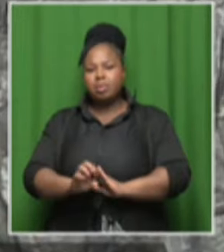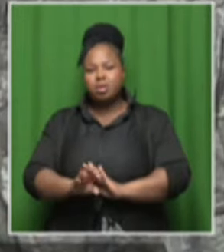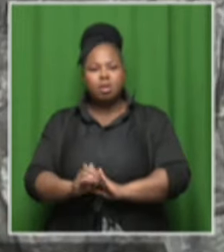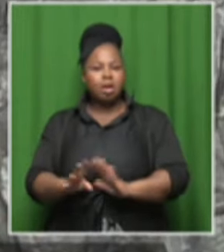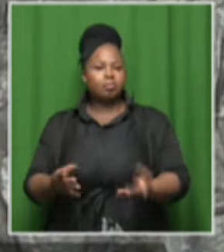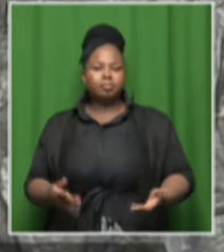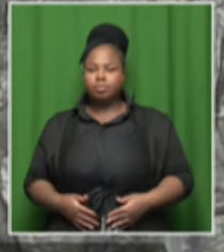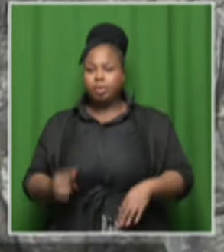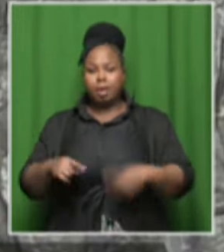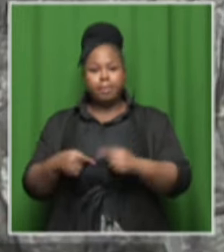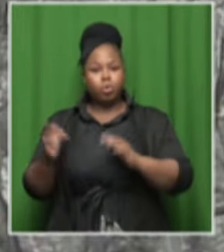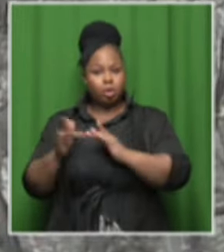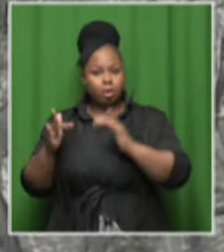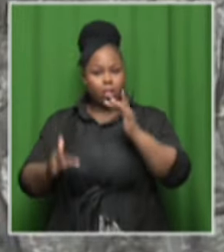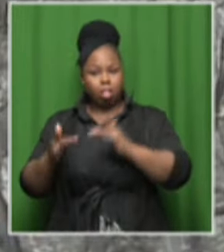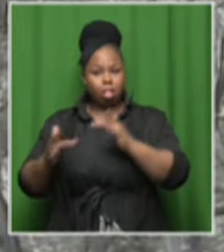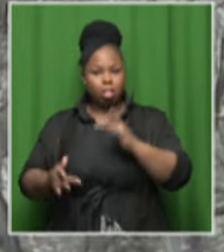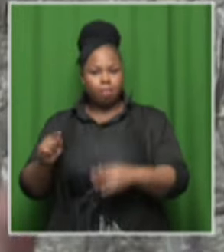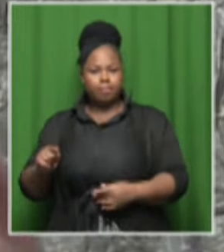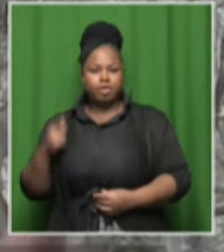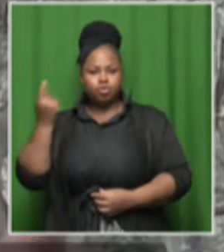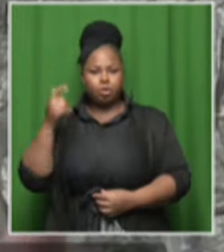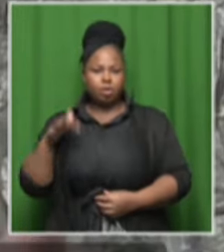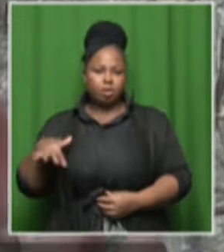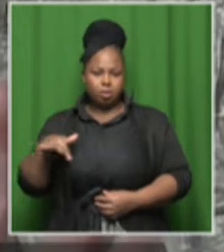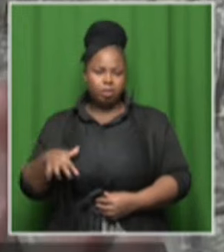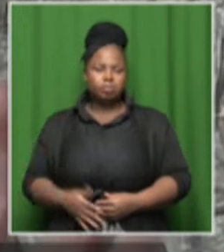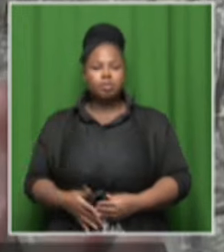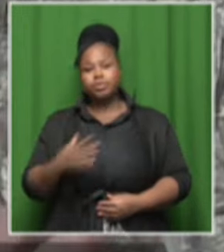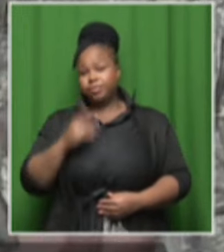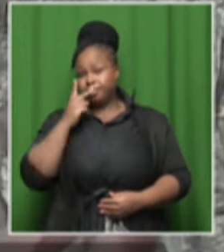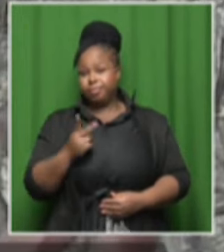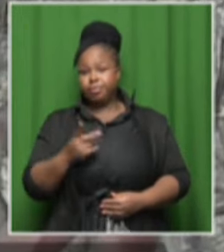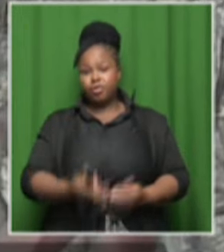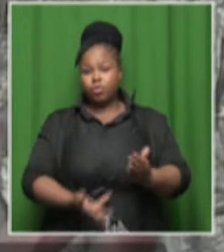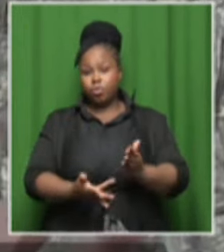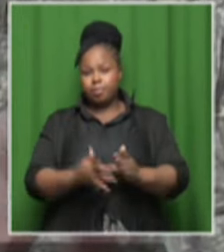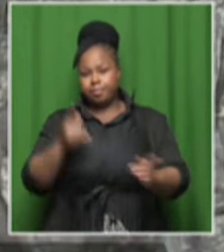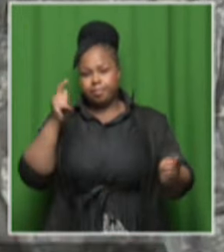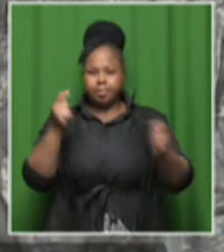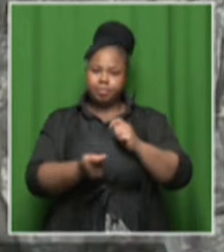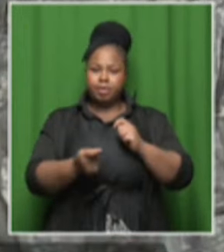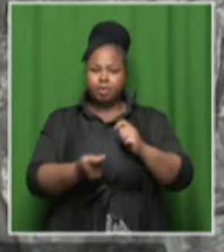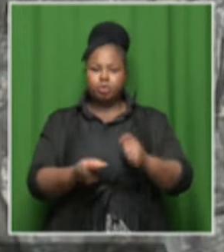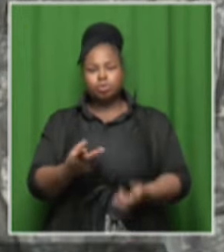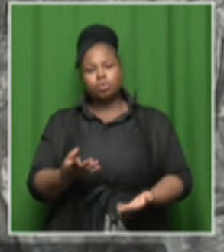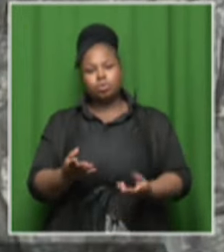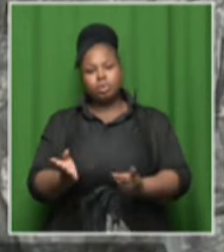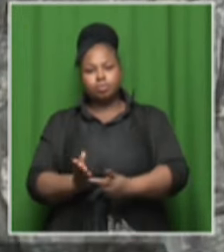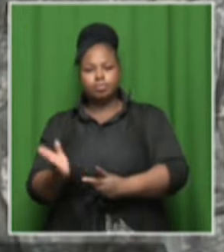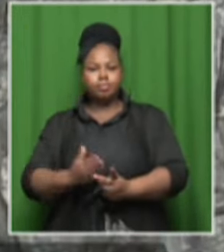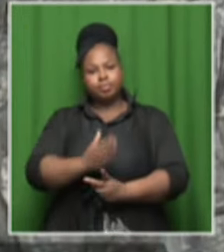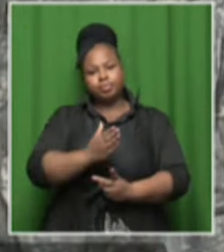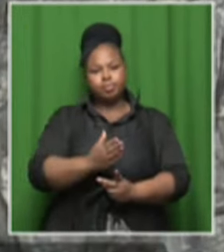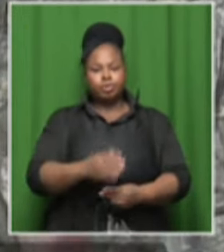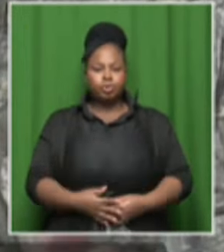about connectivity. And if you look at sort of digital transformation, it takes two sides to it typically. It's the first side is sort